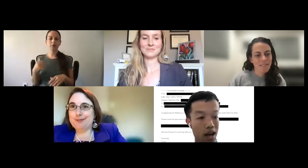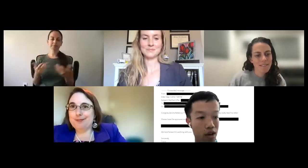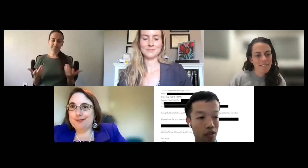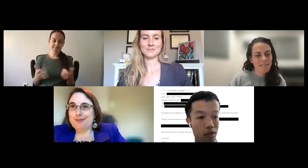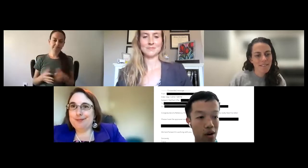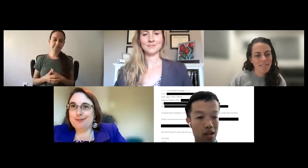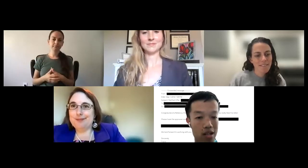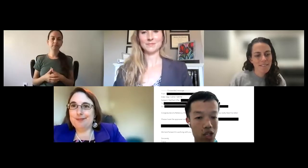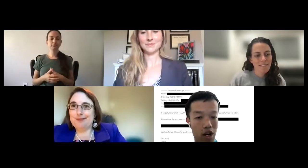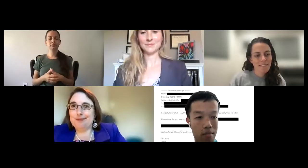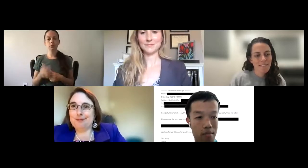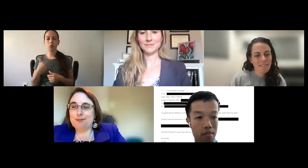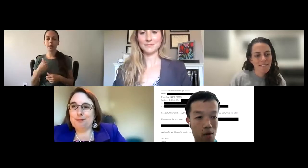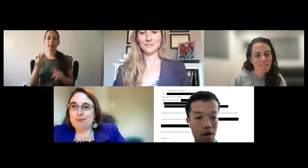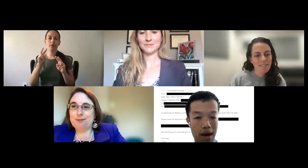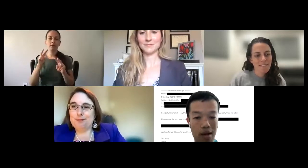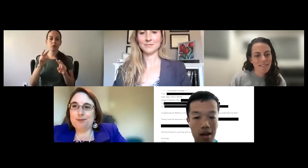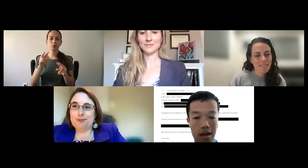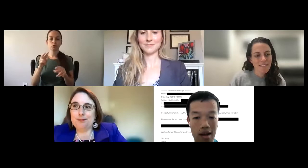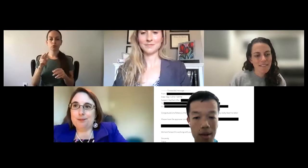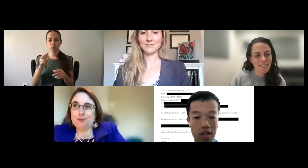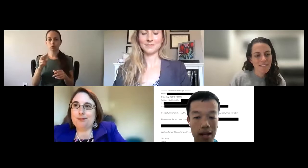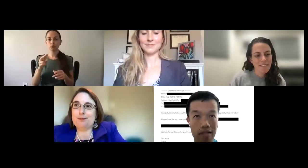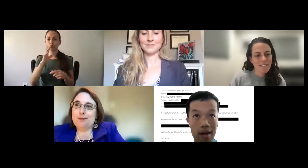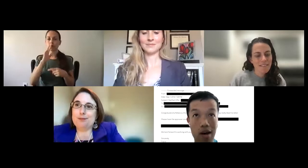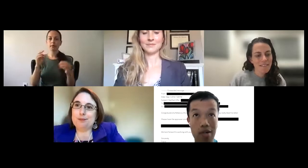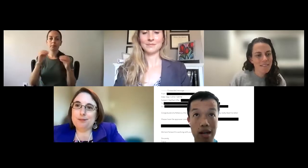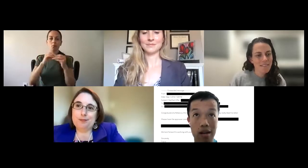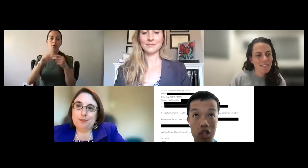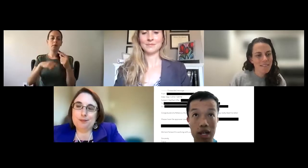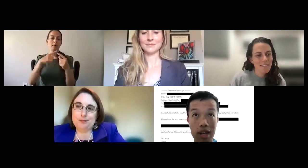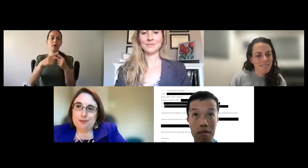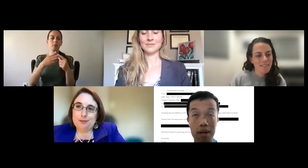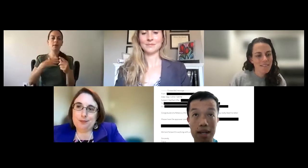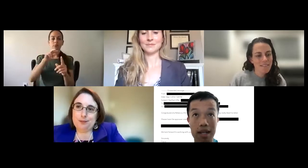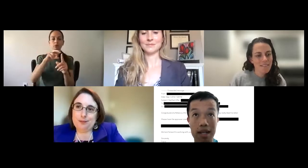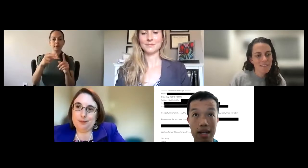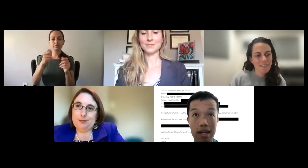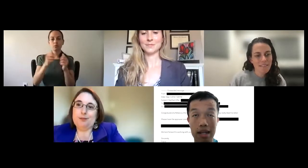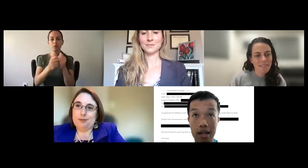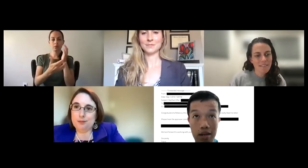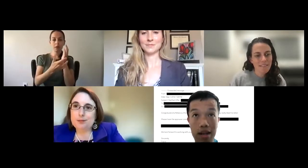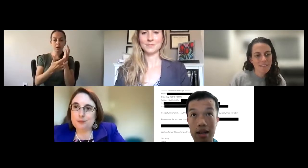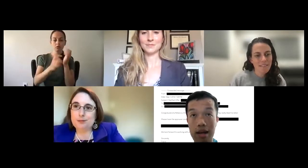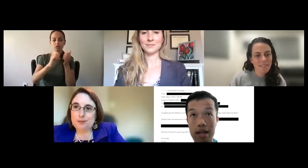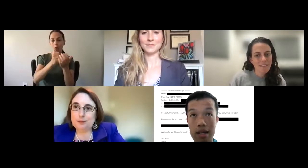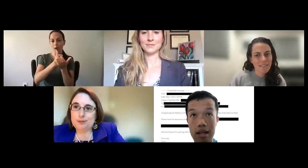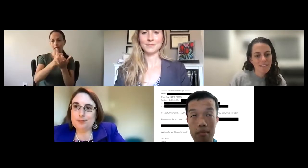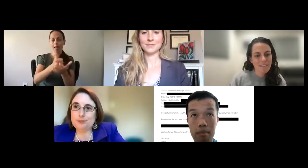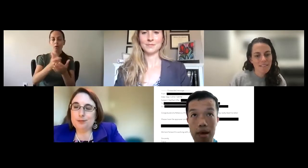So looking forward to sharing more about my perspectives about how technology can help